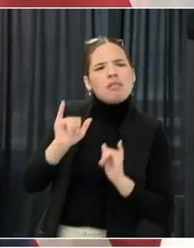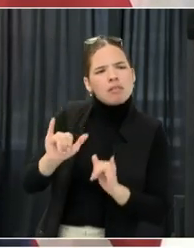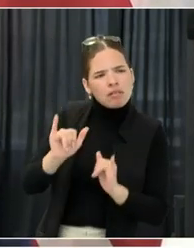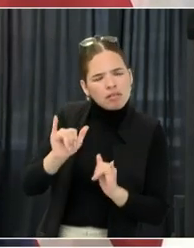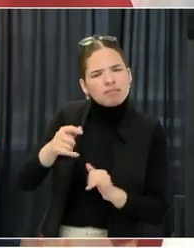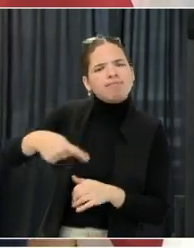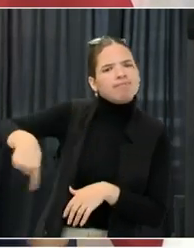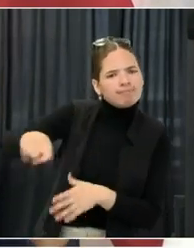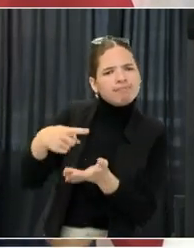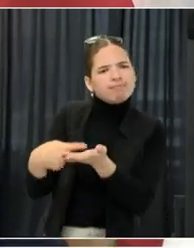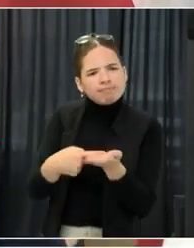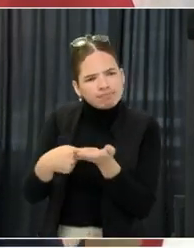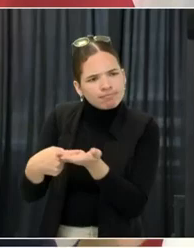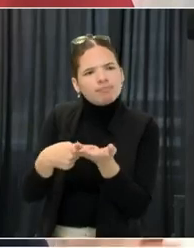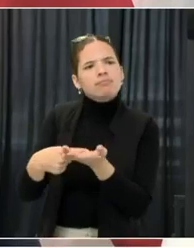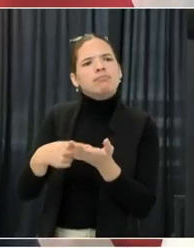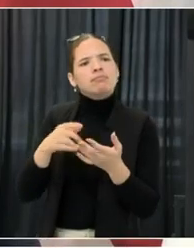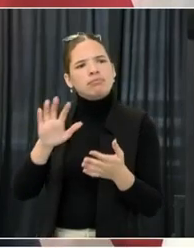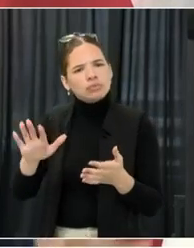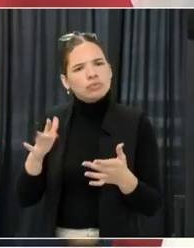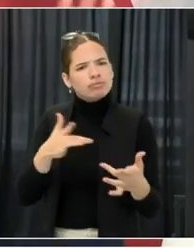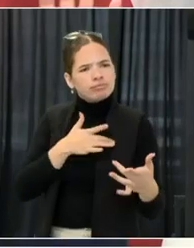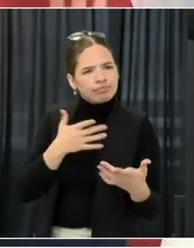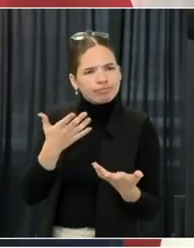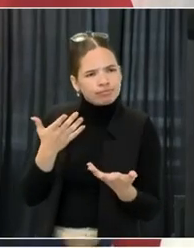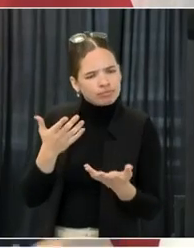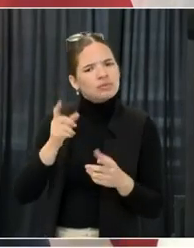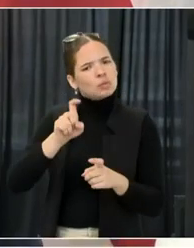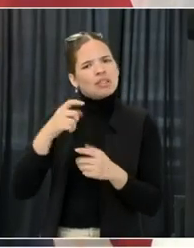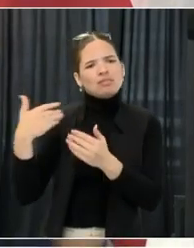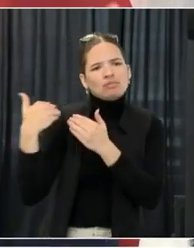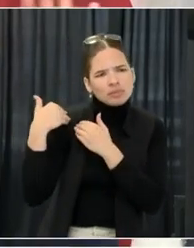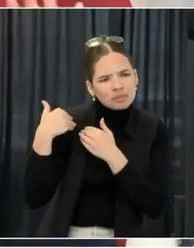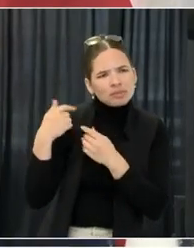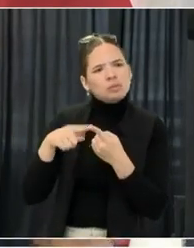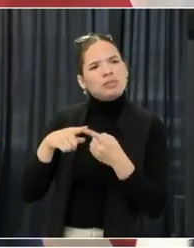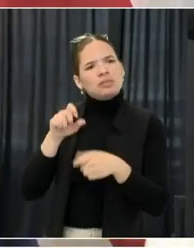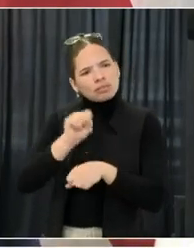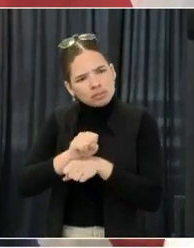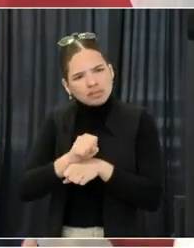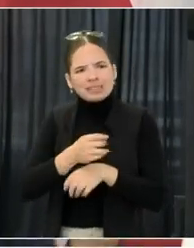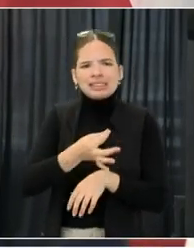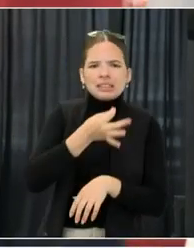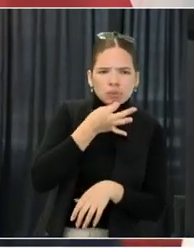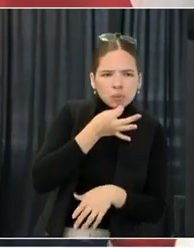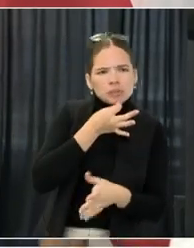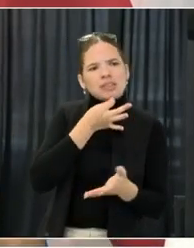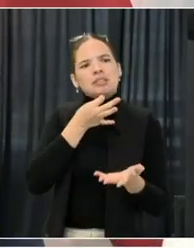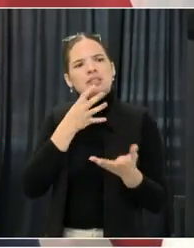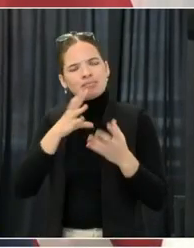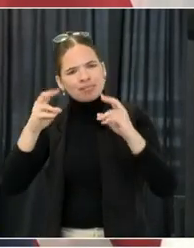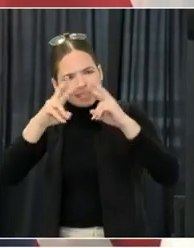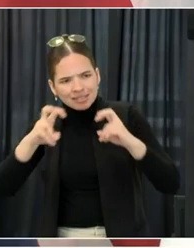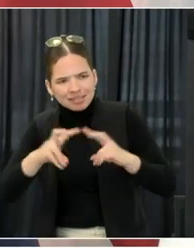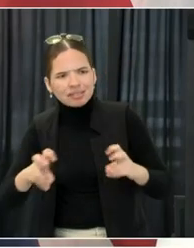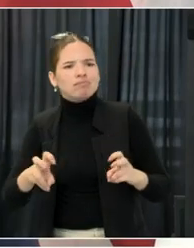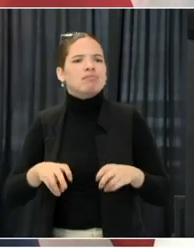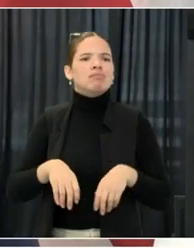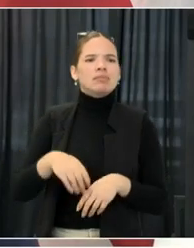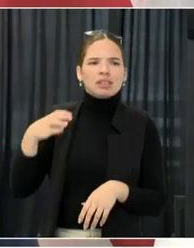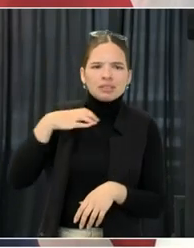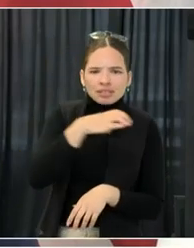a responsibility to work with all the experts and professionals, the ANC commissioners, the council members, to make sure